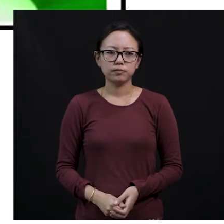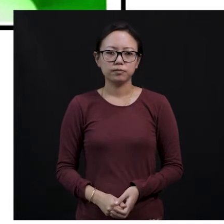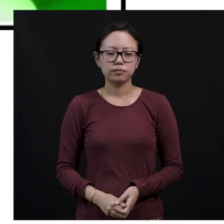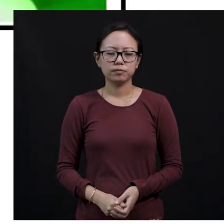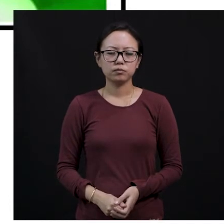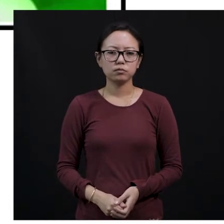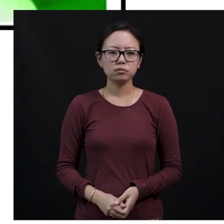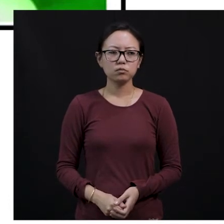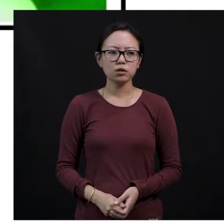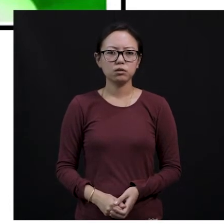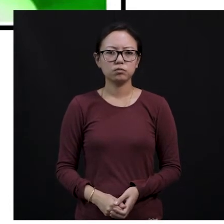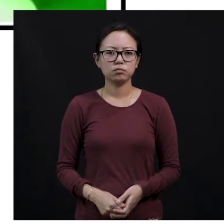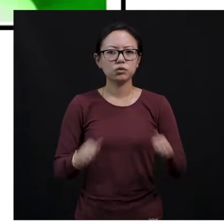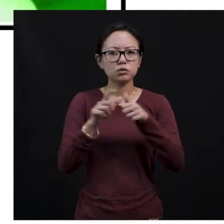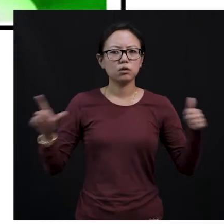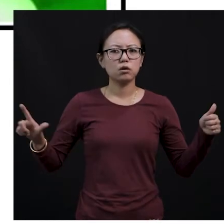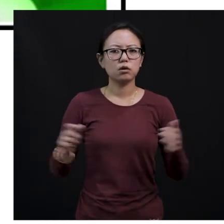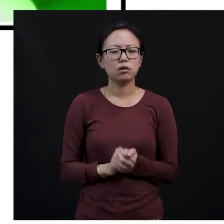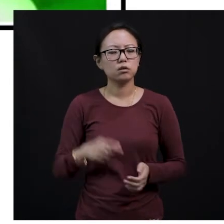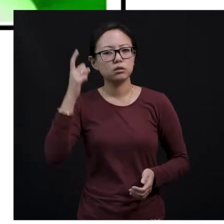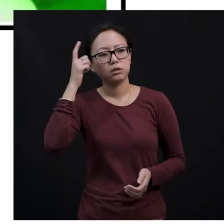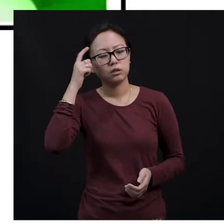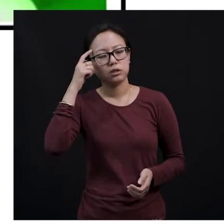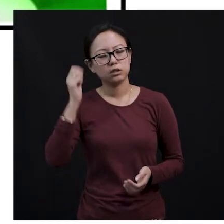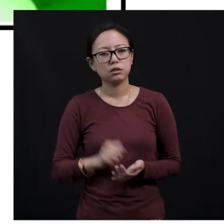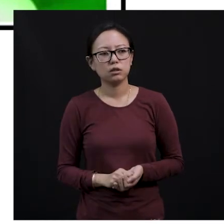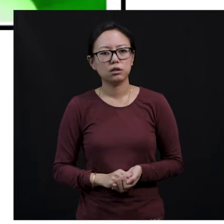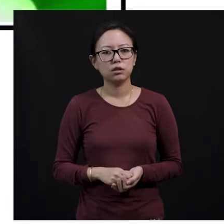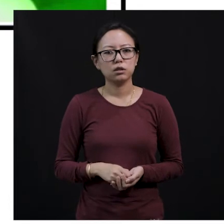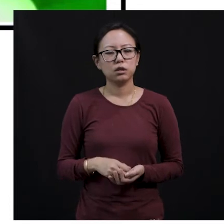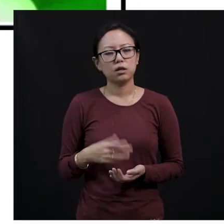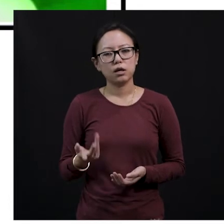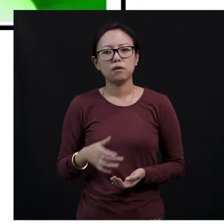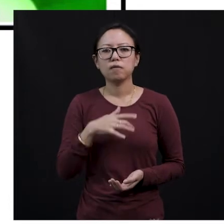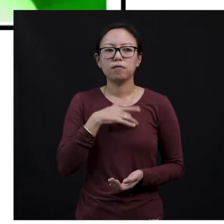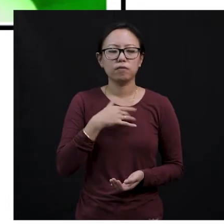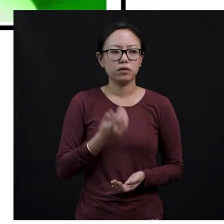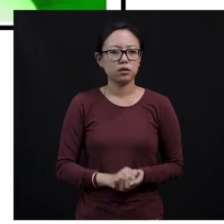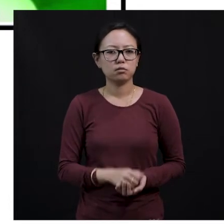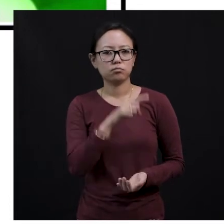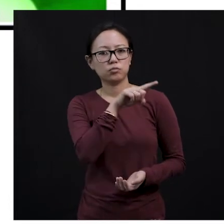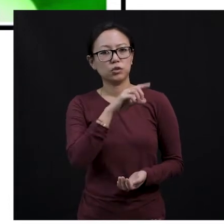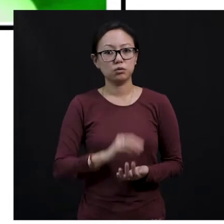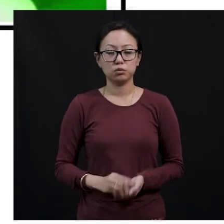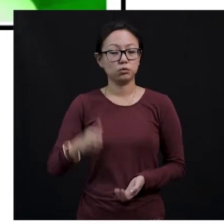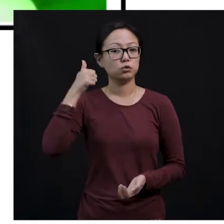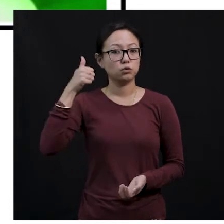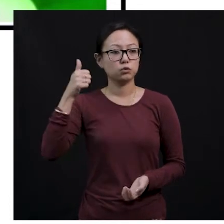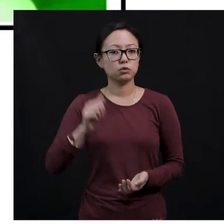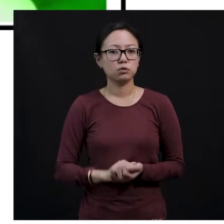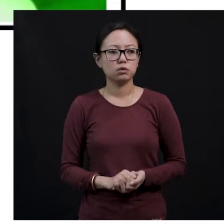we actually think and regard him as the greatest soul that India has ever seen. He believed in the doctrine